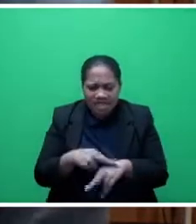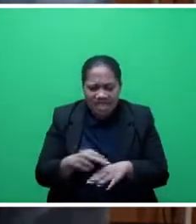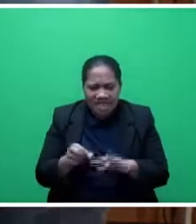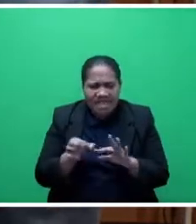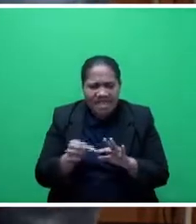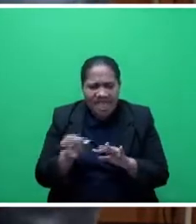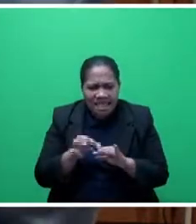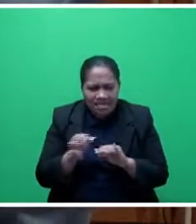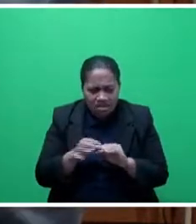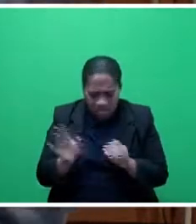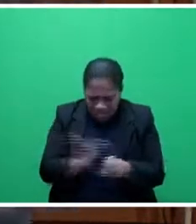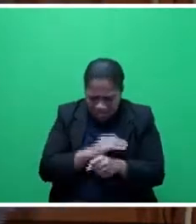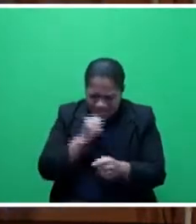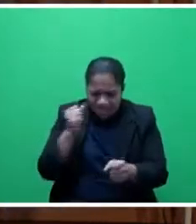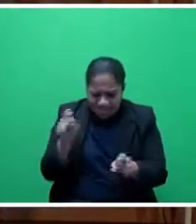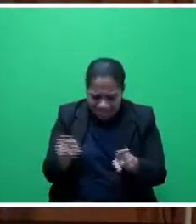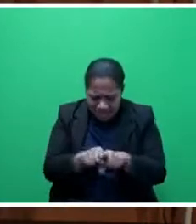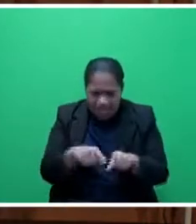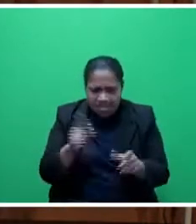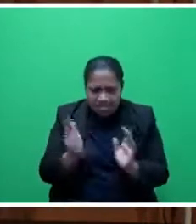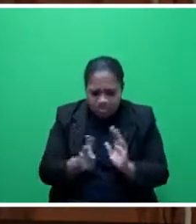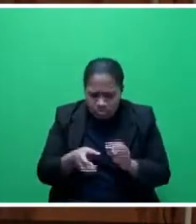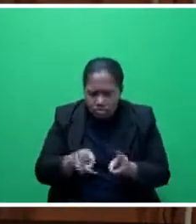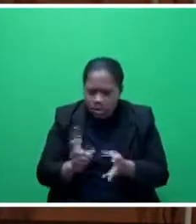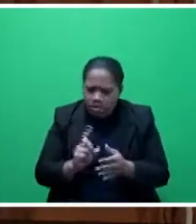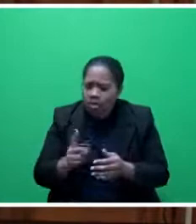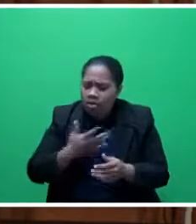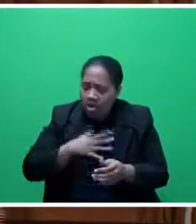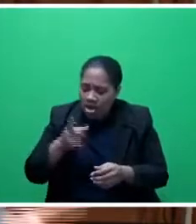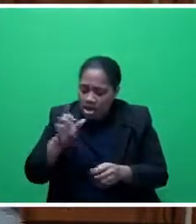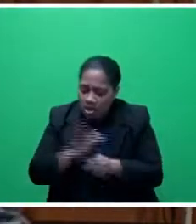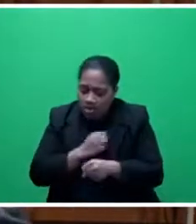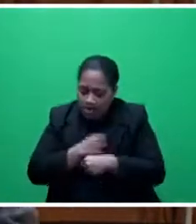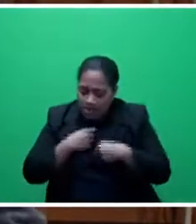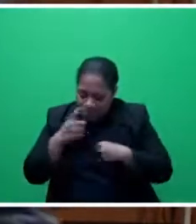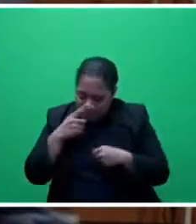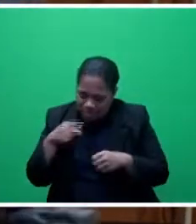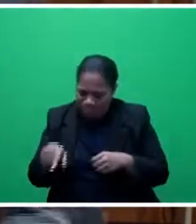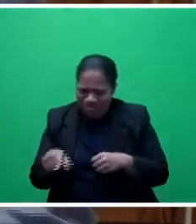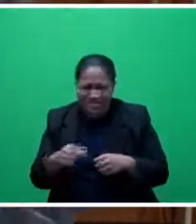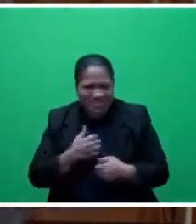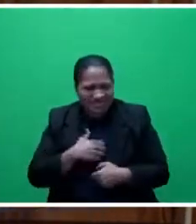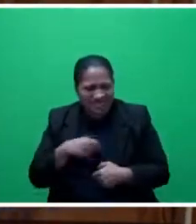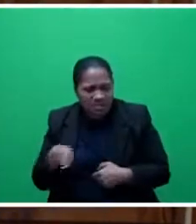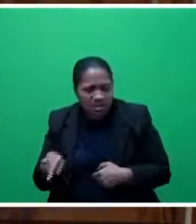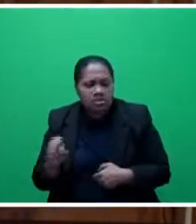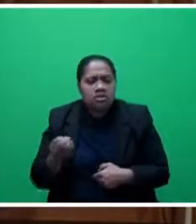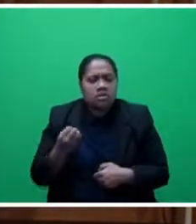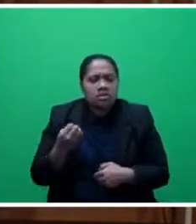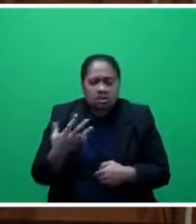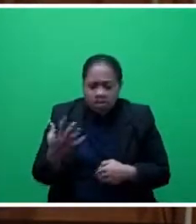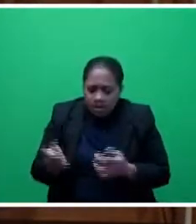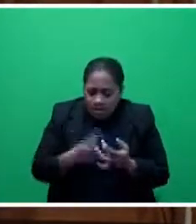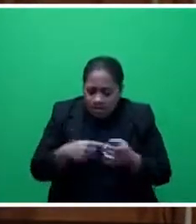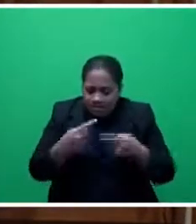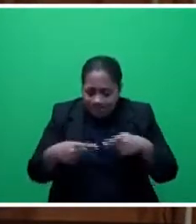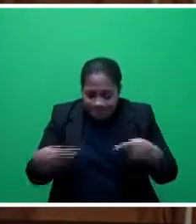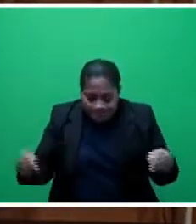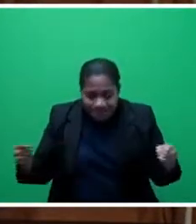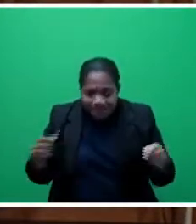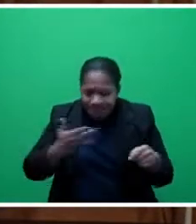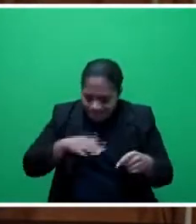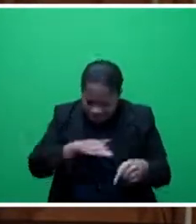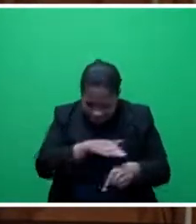people to be able to ensure, if we've zero-rated duty on almonds and those types of things, and various other products, we want them to be able to buy